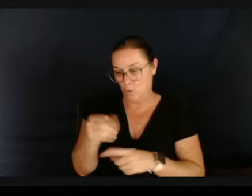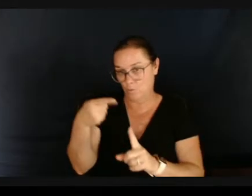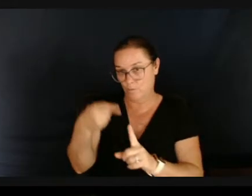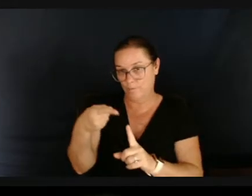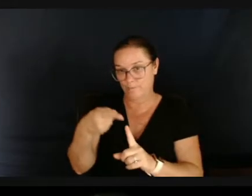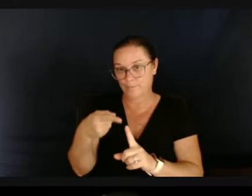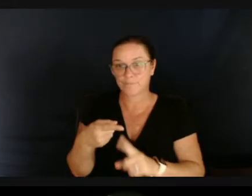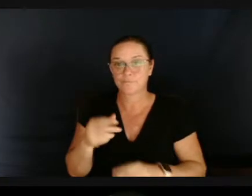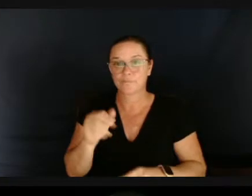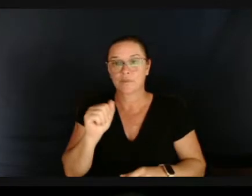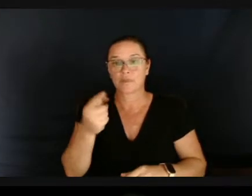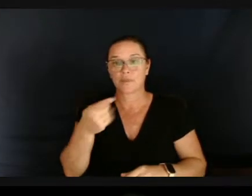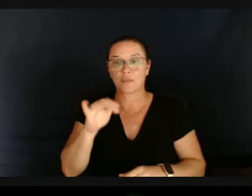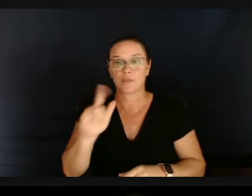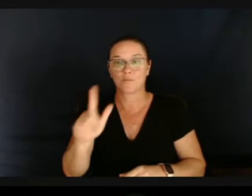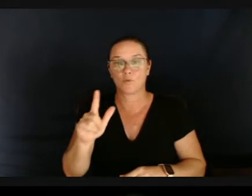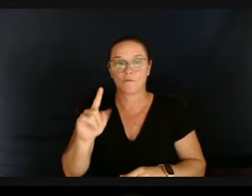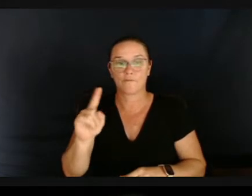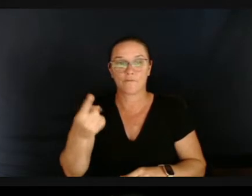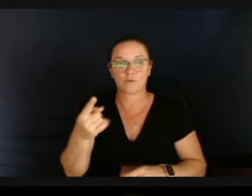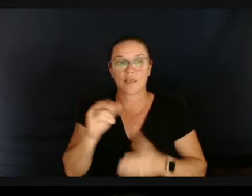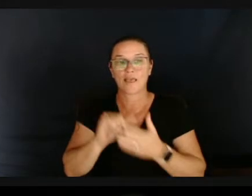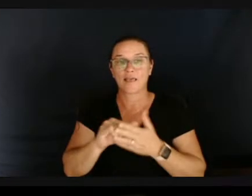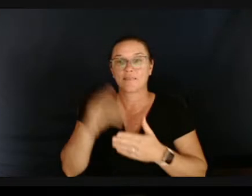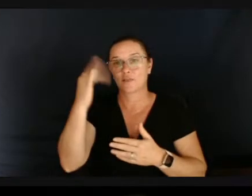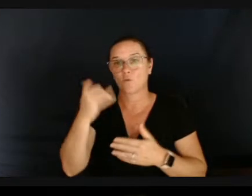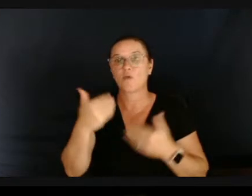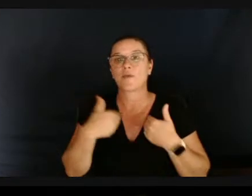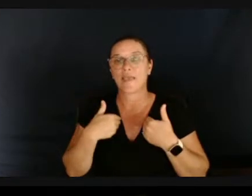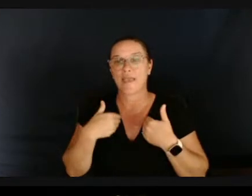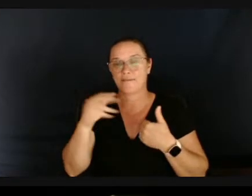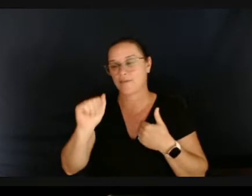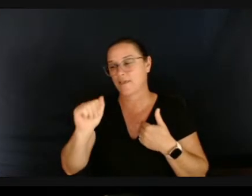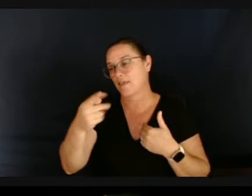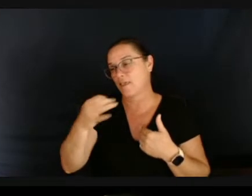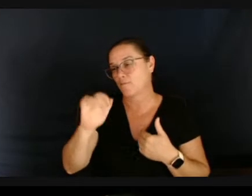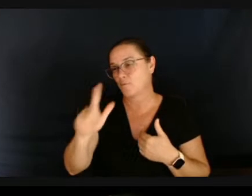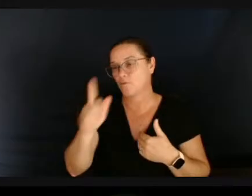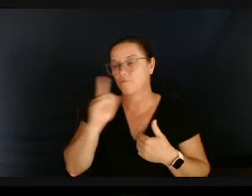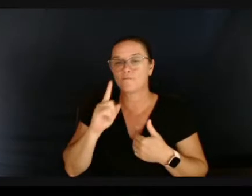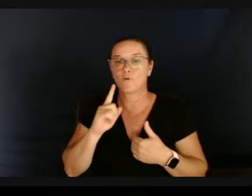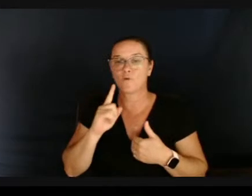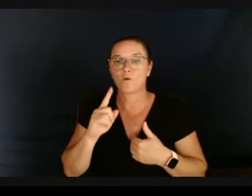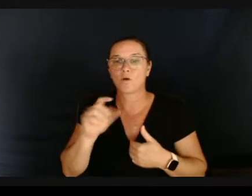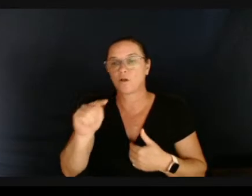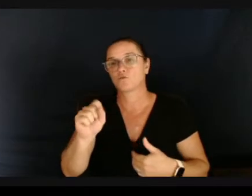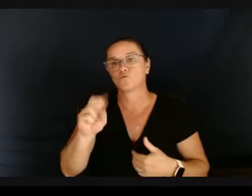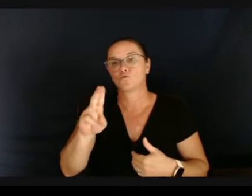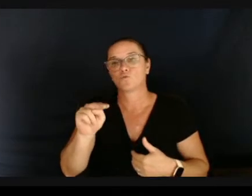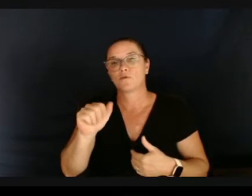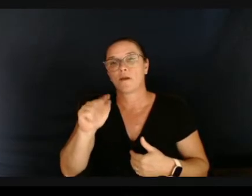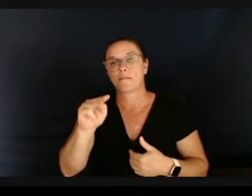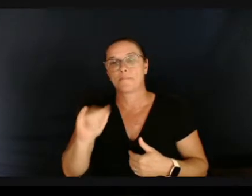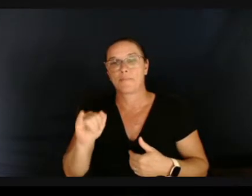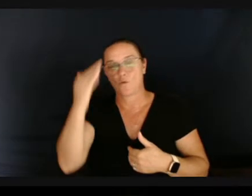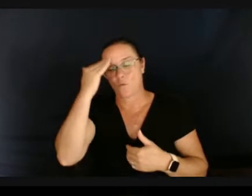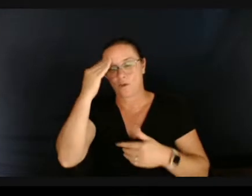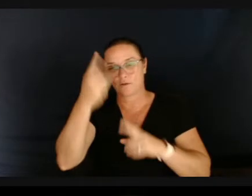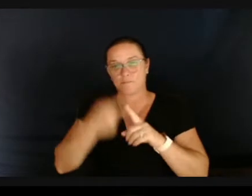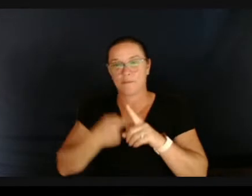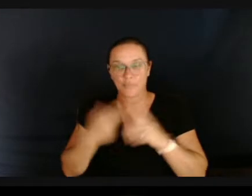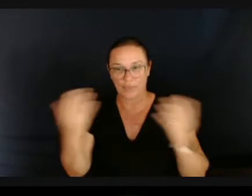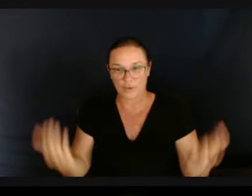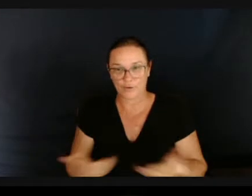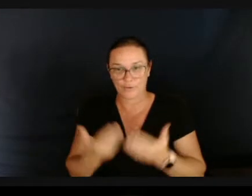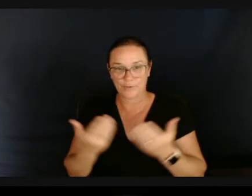1st, that's why we use April as our Tsunami Awareness Month here in Hawaii. There are other Tsunami